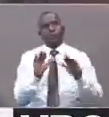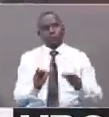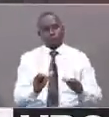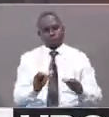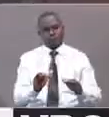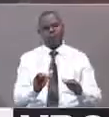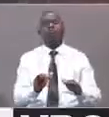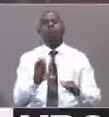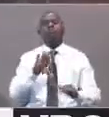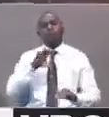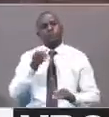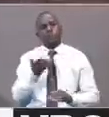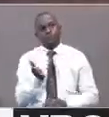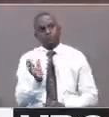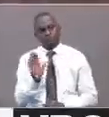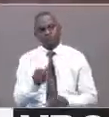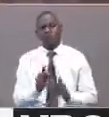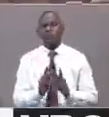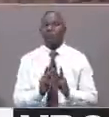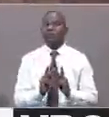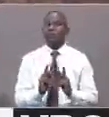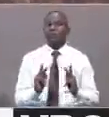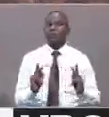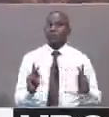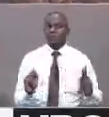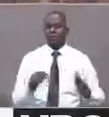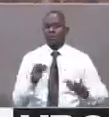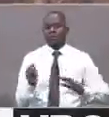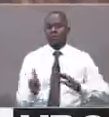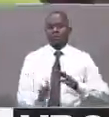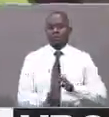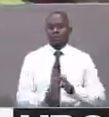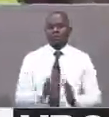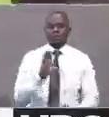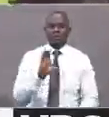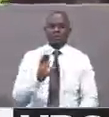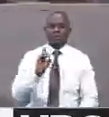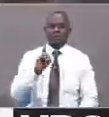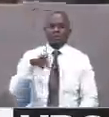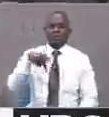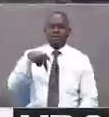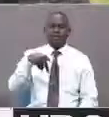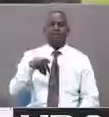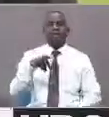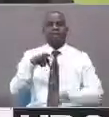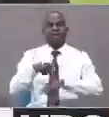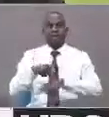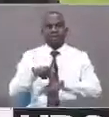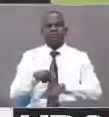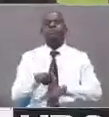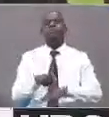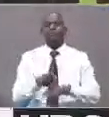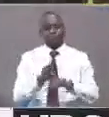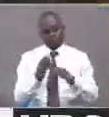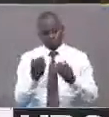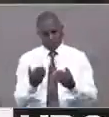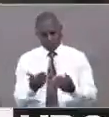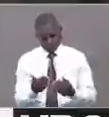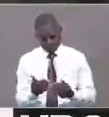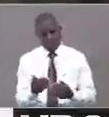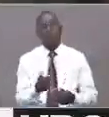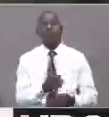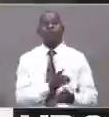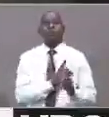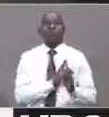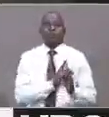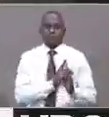region and returning relative peace, the Deputy CDF Lieutenant General Peter Elweru has met with security leaders